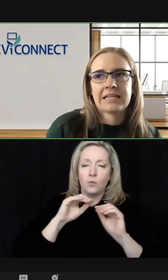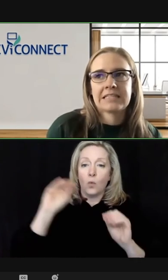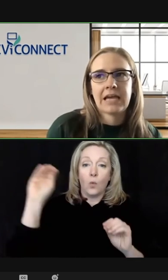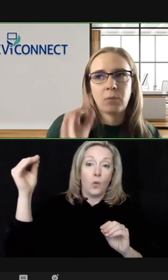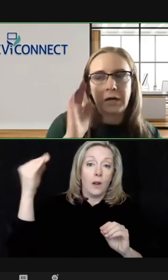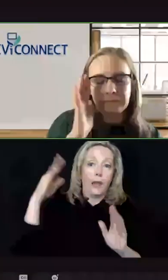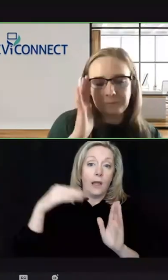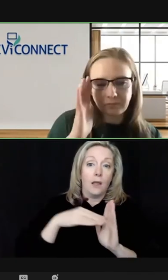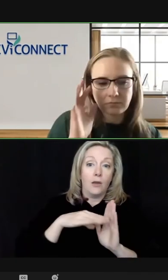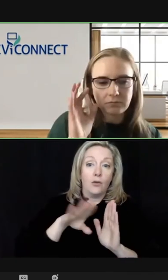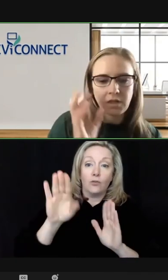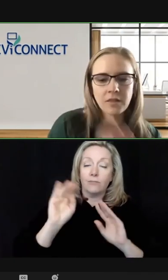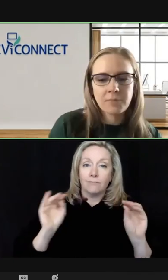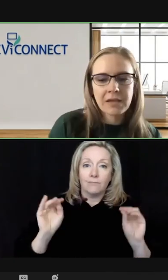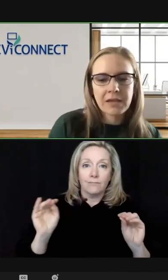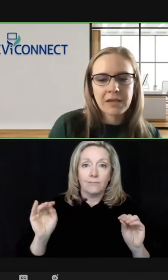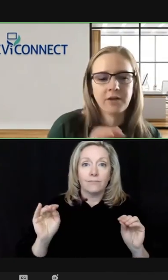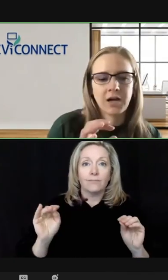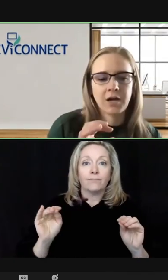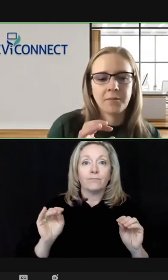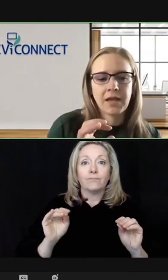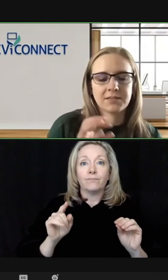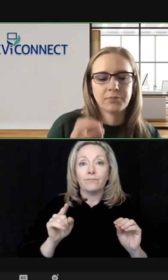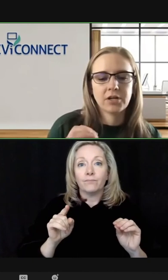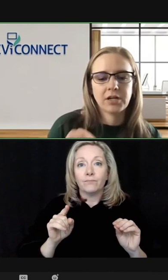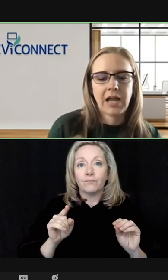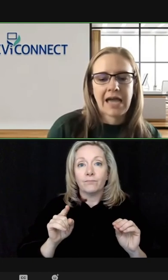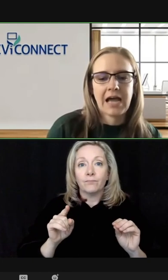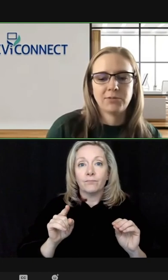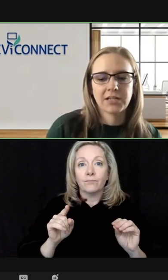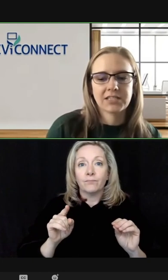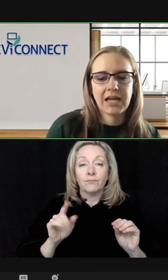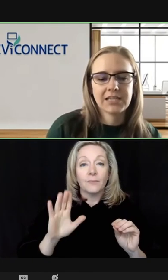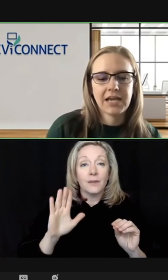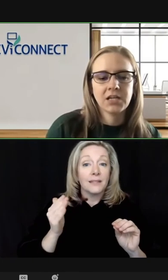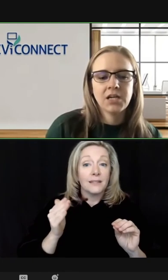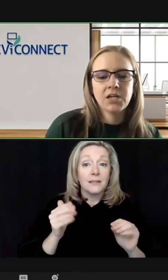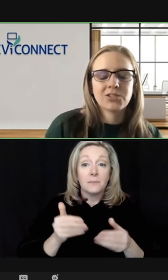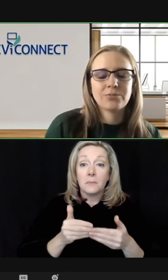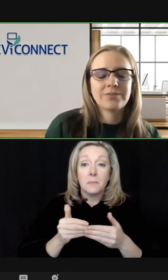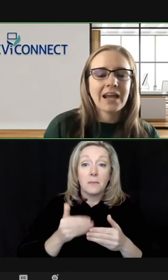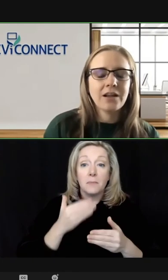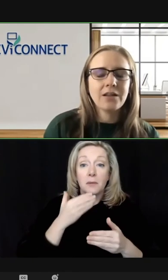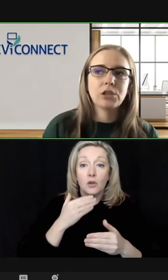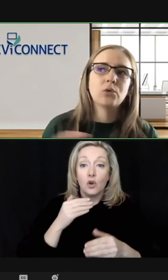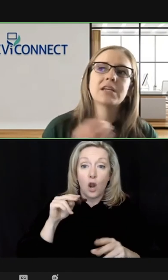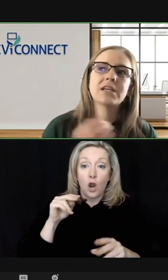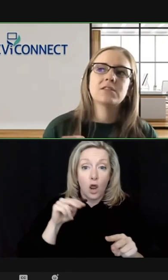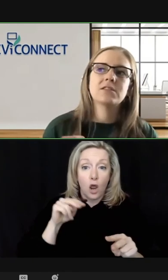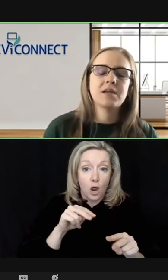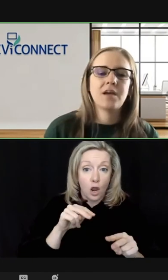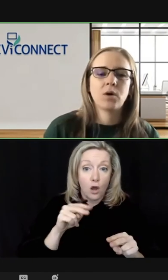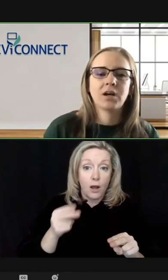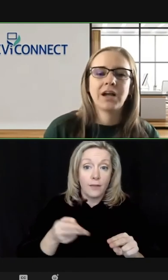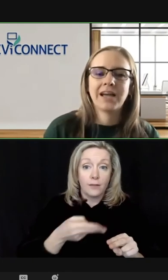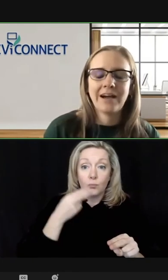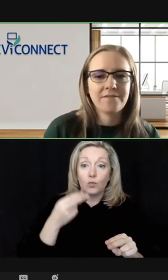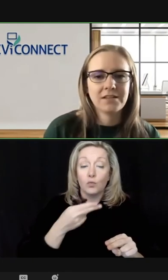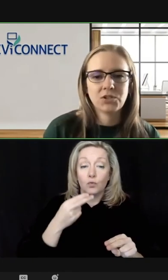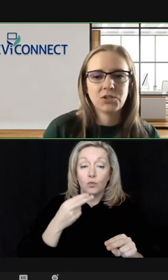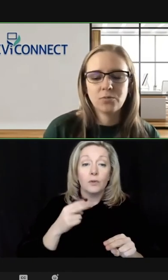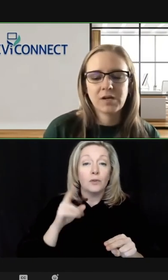image on the last slide where the baby's has some pretty good eye-to-object contact. So that alone tells me that